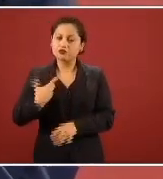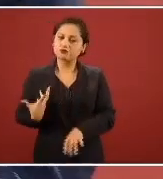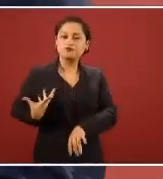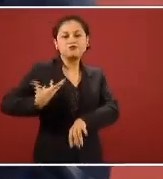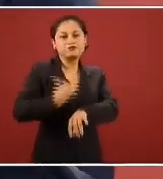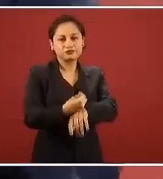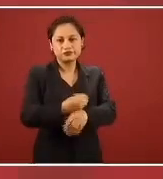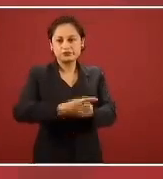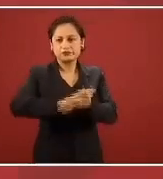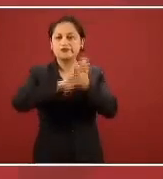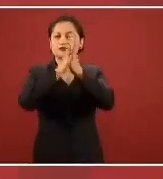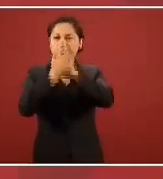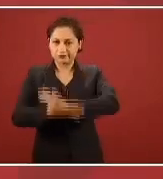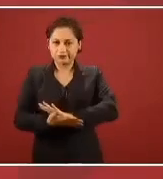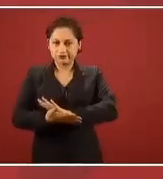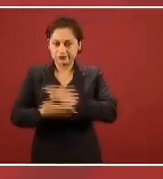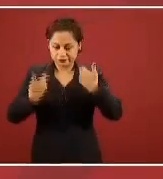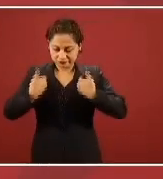Ya